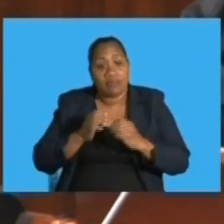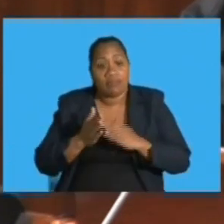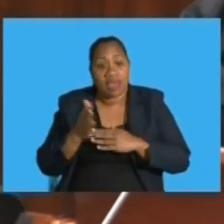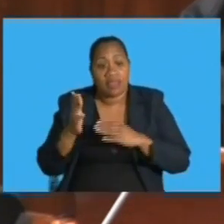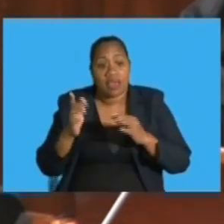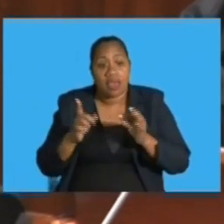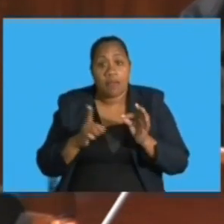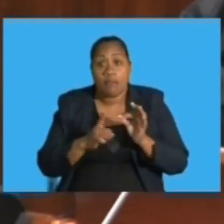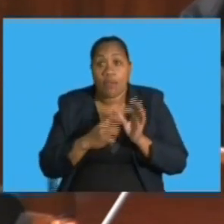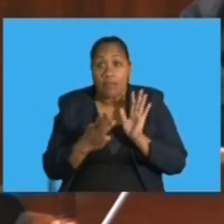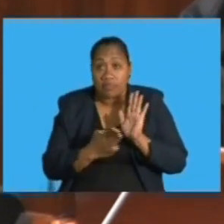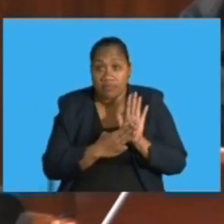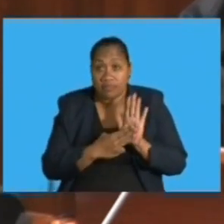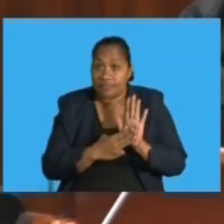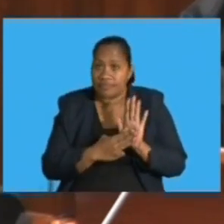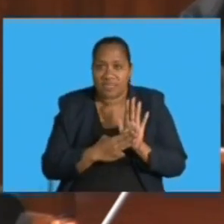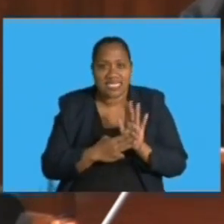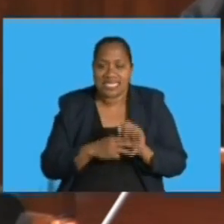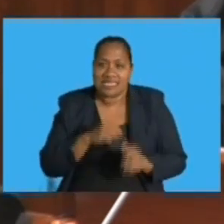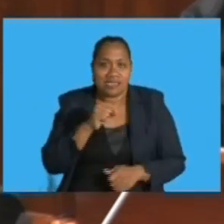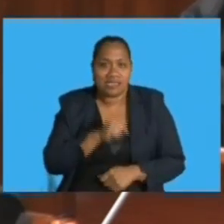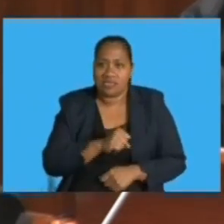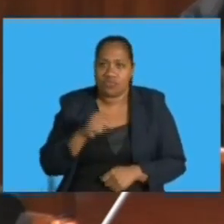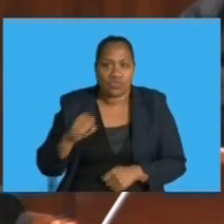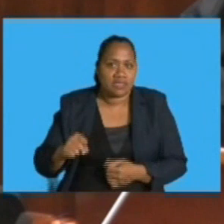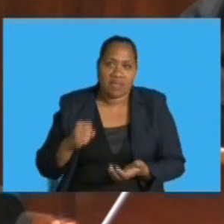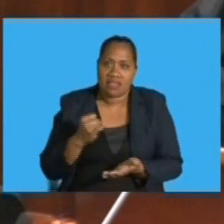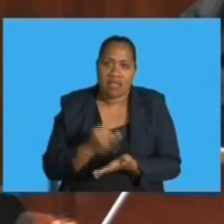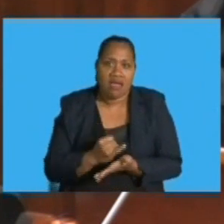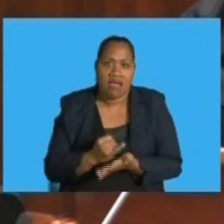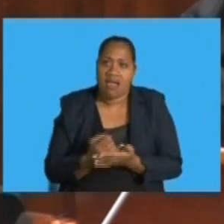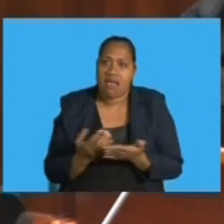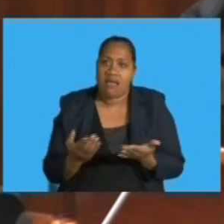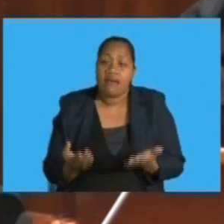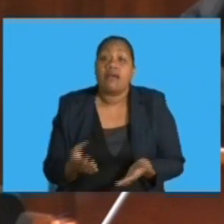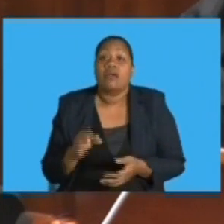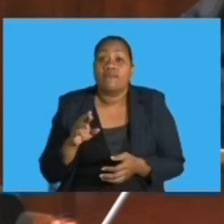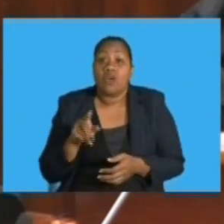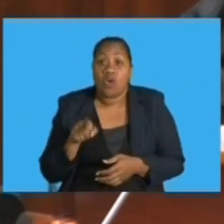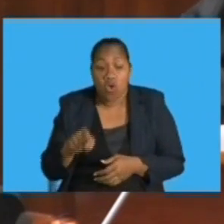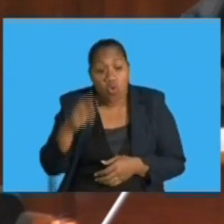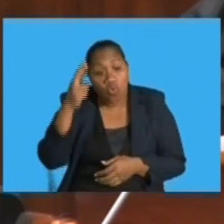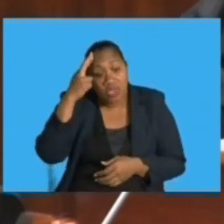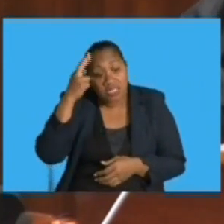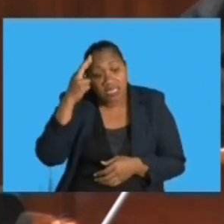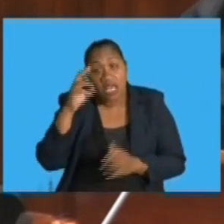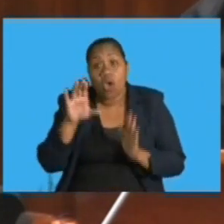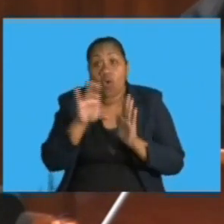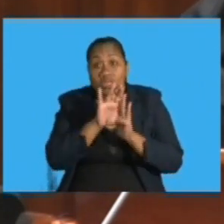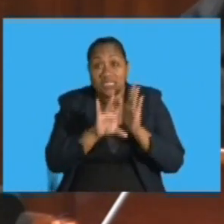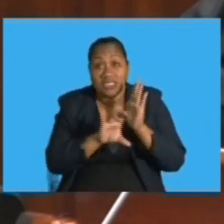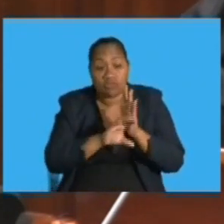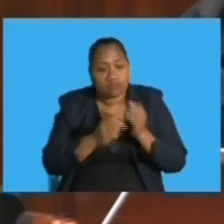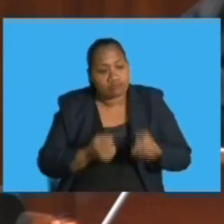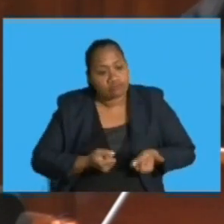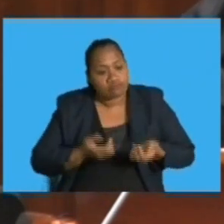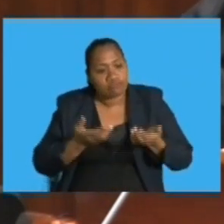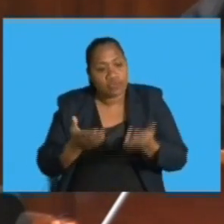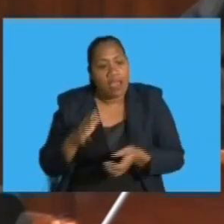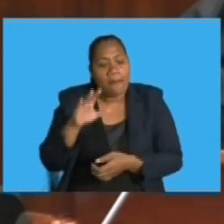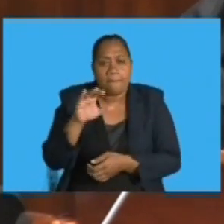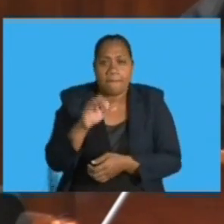matter. And for that reason, the Constitution provides that they must be